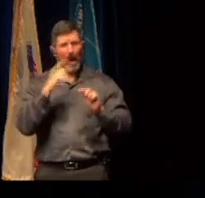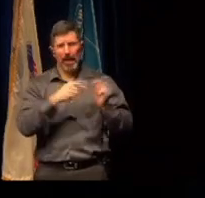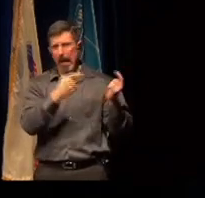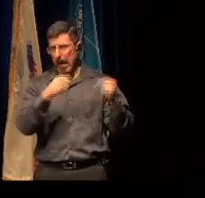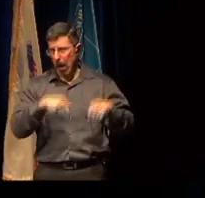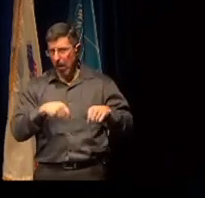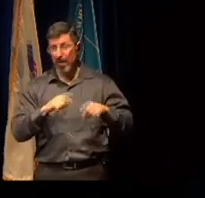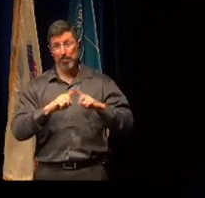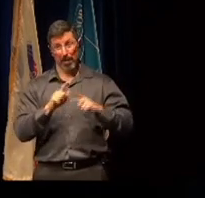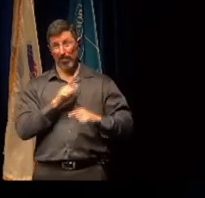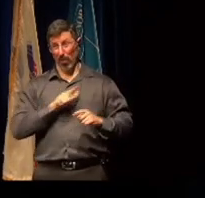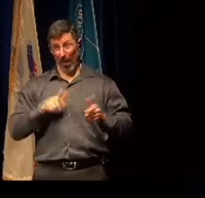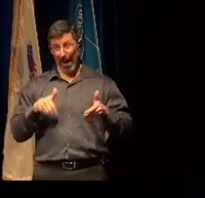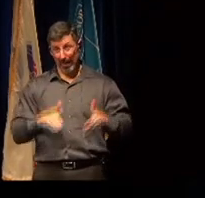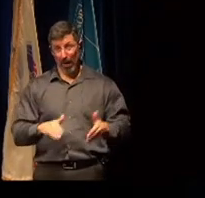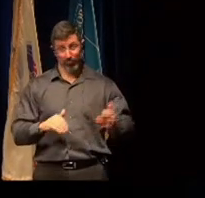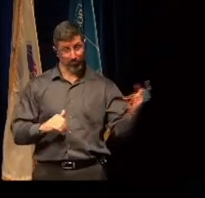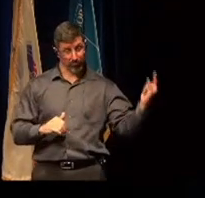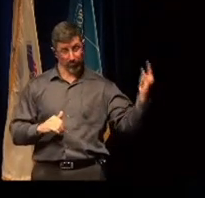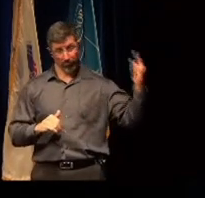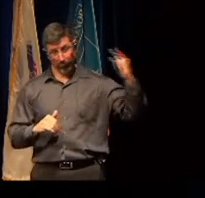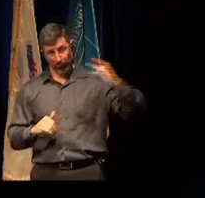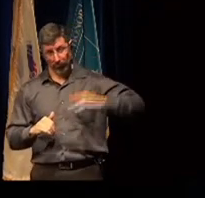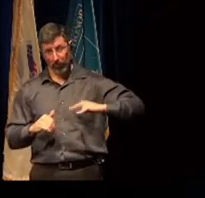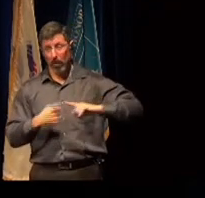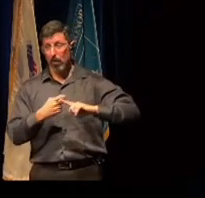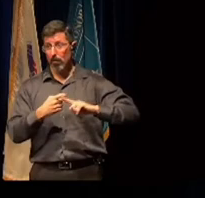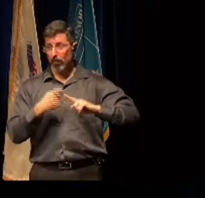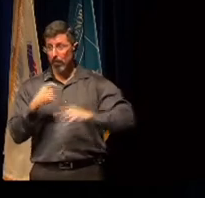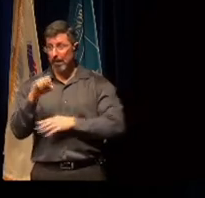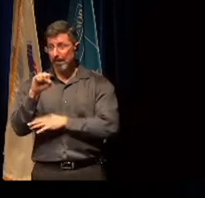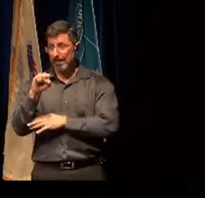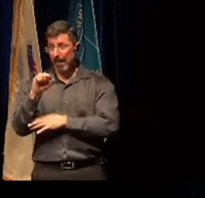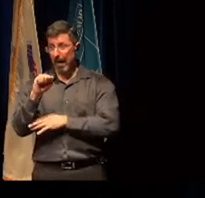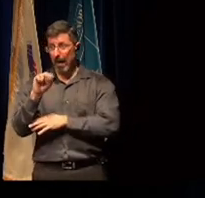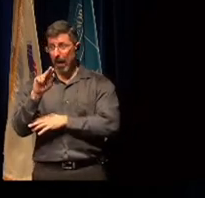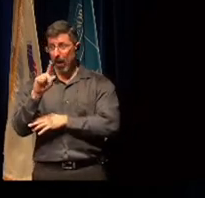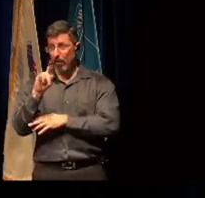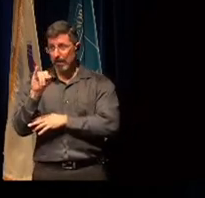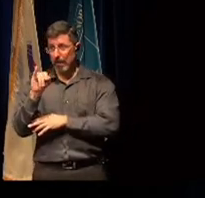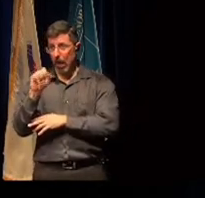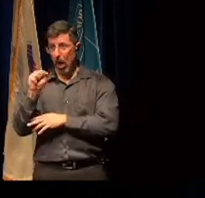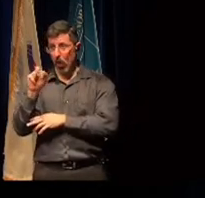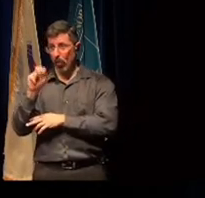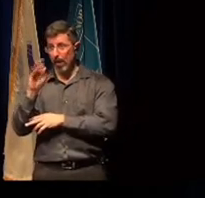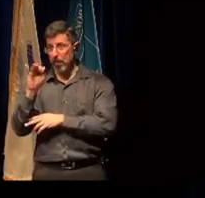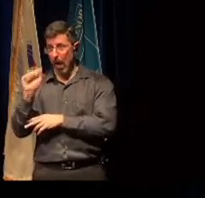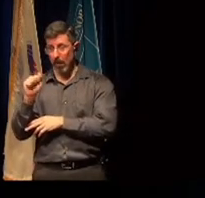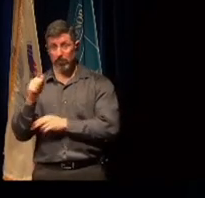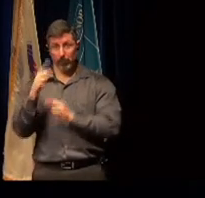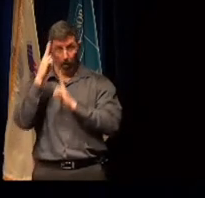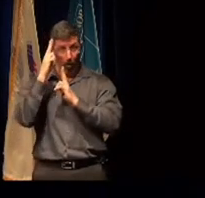from Saudi Arabia. So it's an honor to have you here, brother. Appreciate you. Thank you.